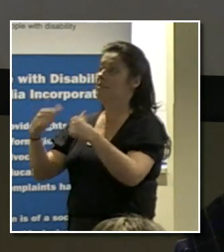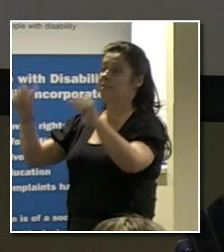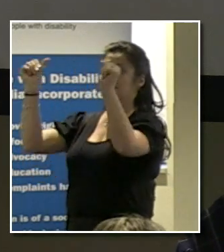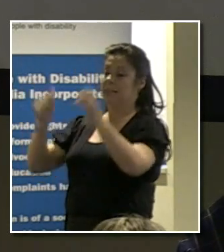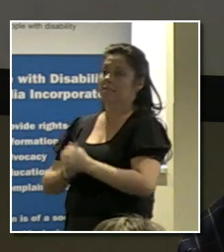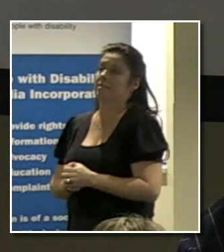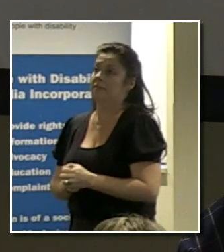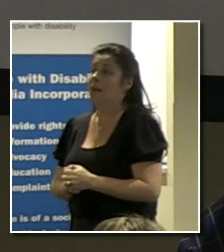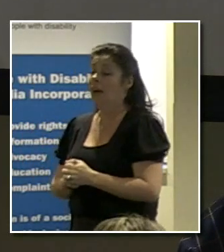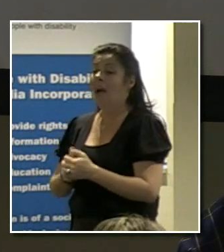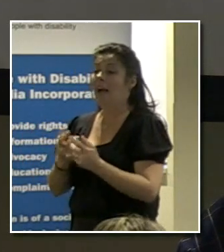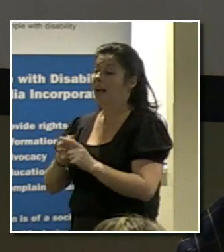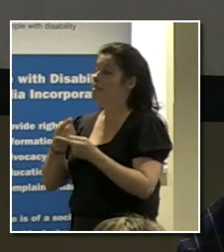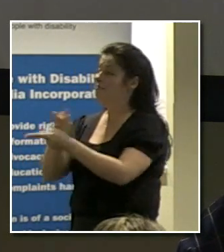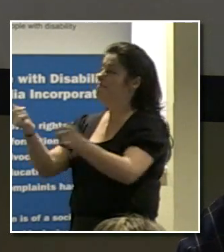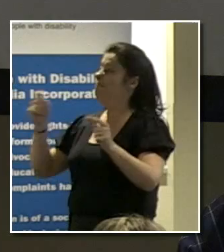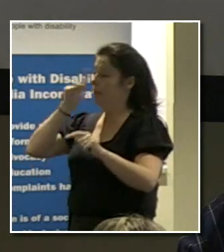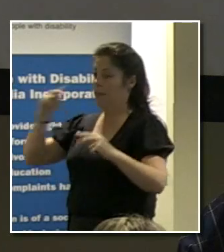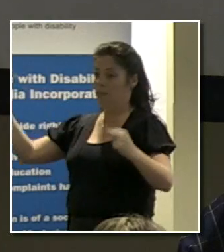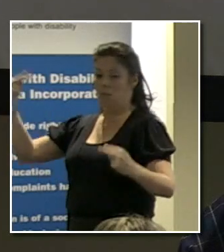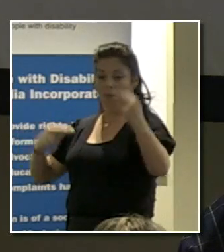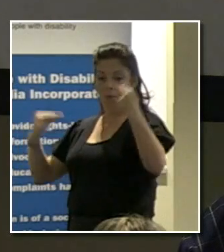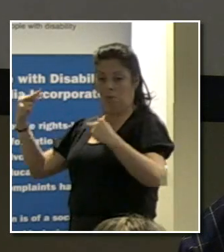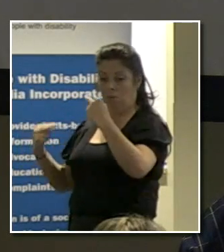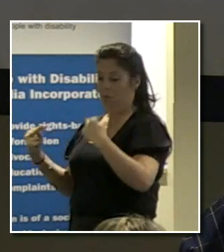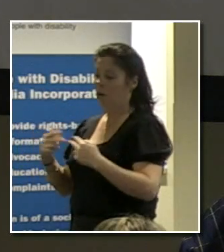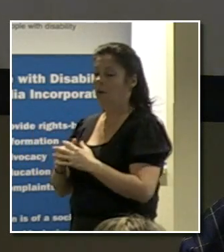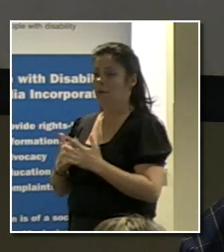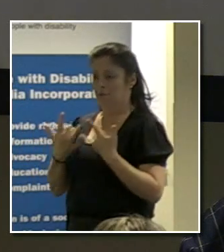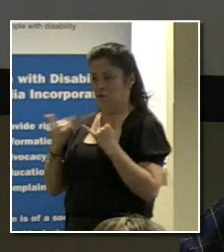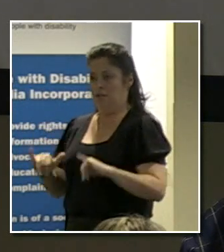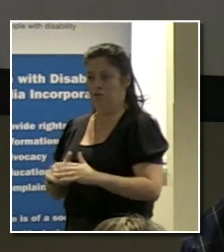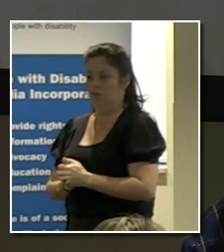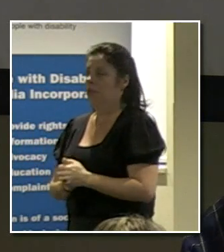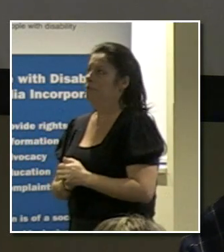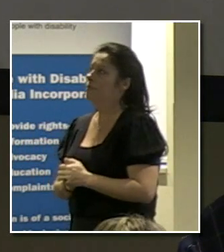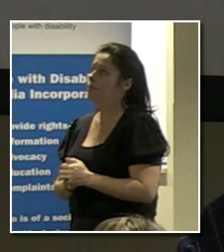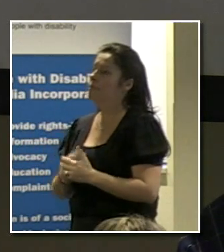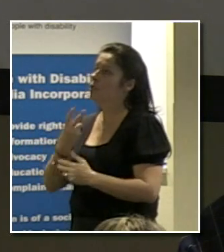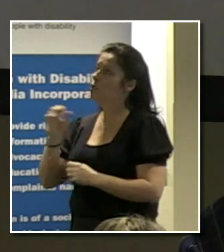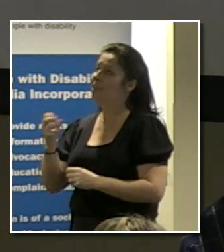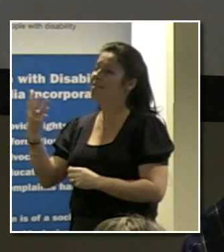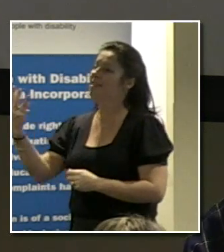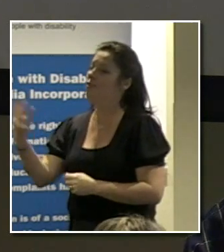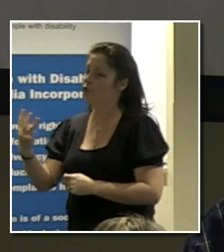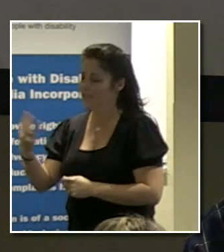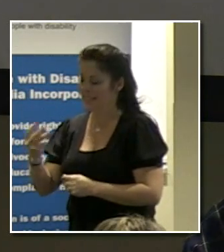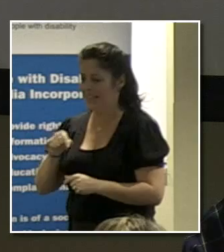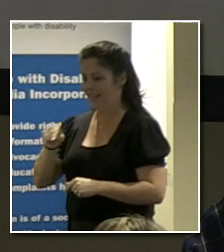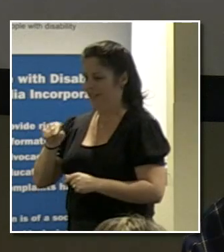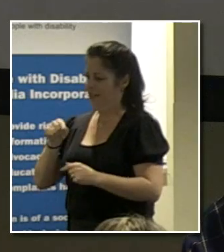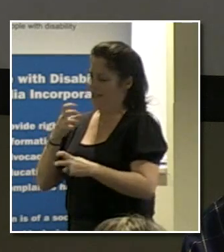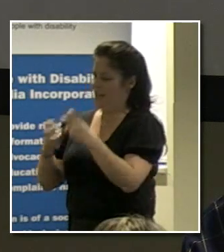In 2013, those of you who were around then will recall that it was primarily about the